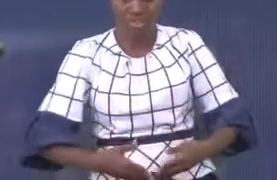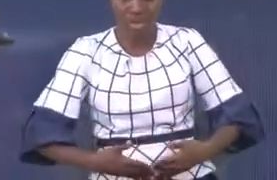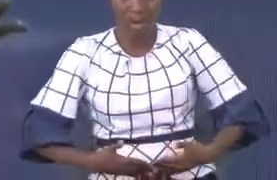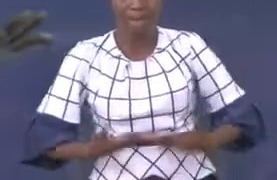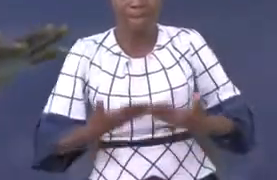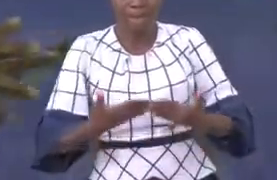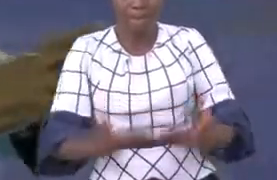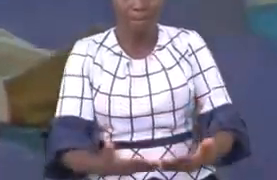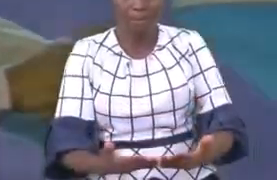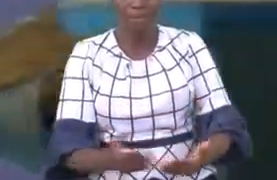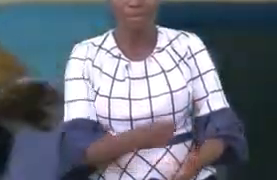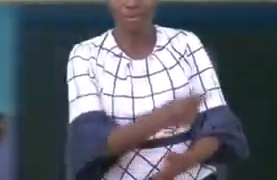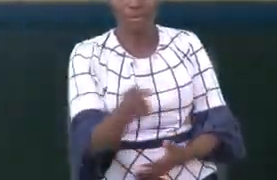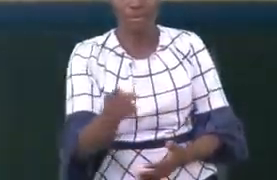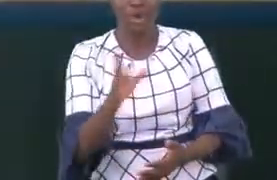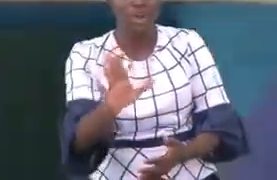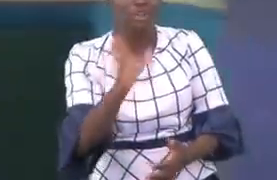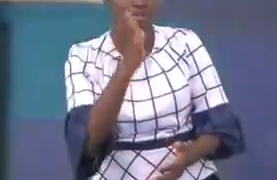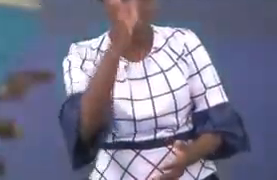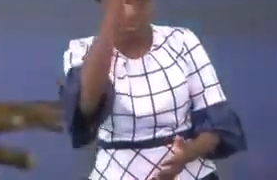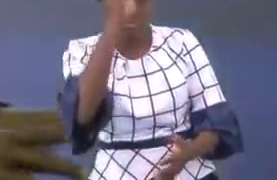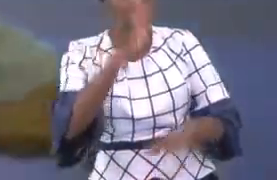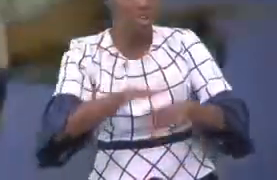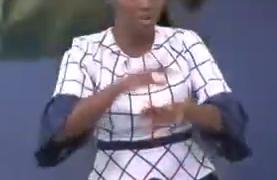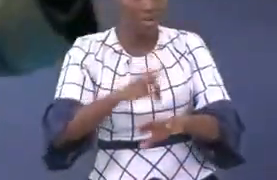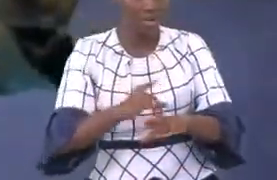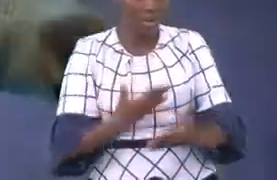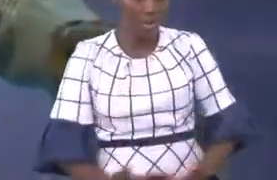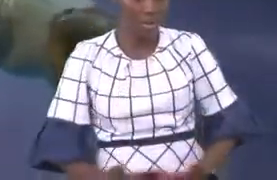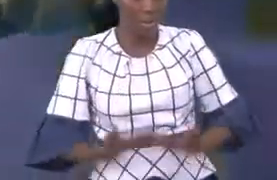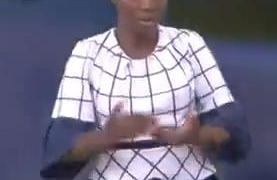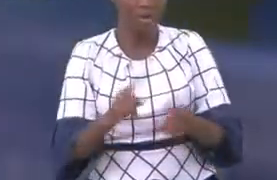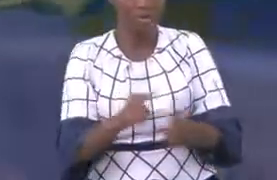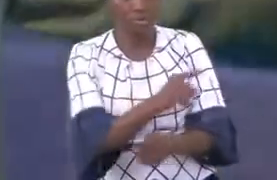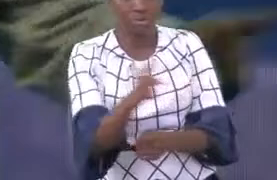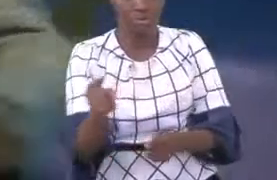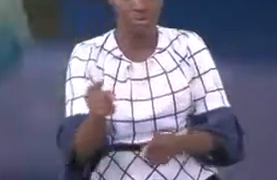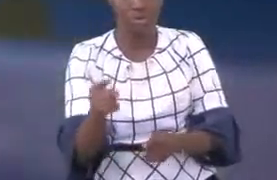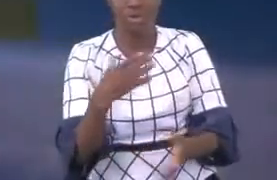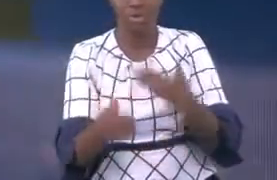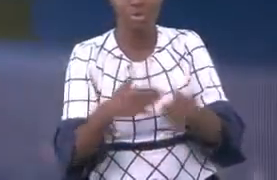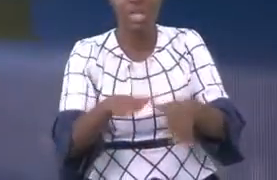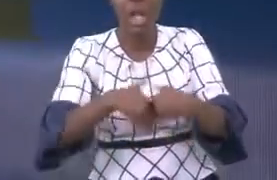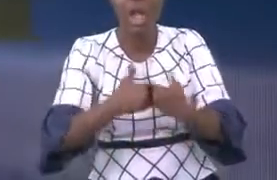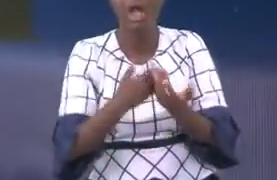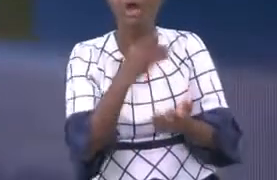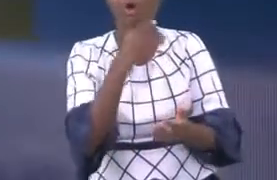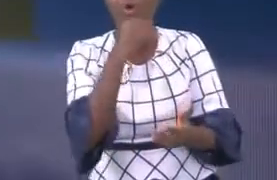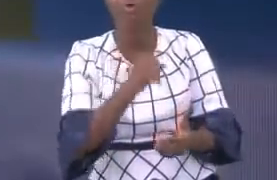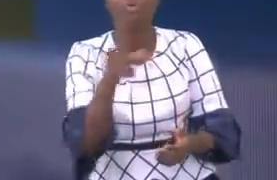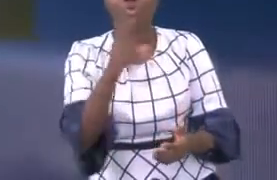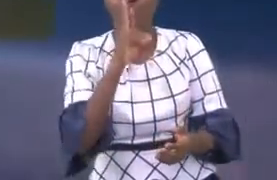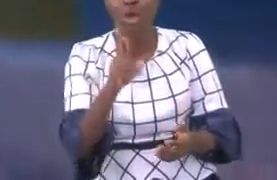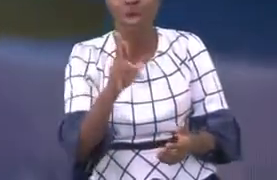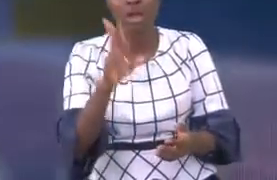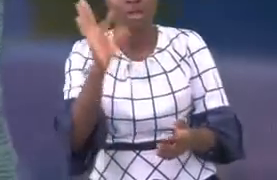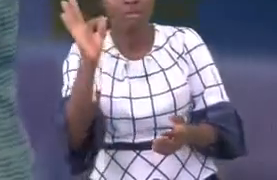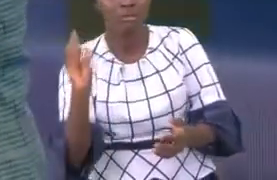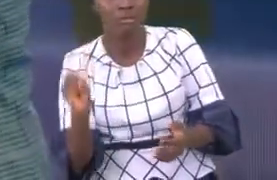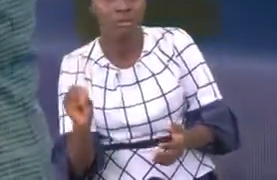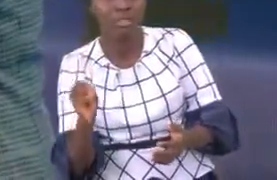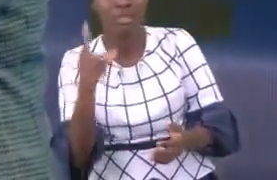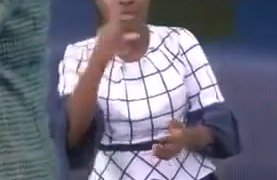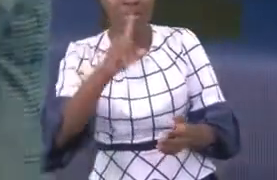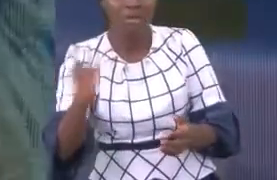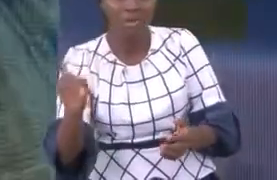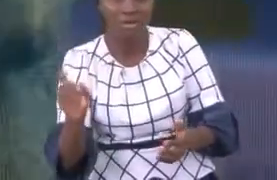matter how old you are, you're 90, you're 100, you had a daddy, you had a mommy, they gave birth to you. And you have